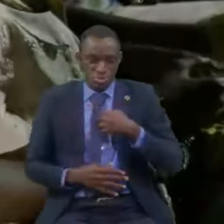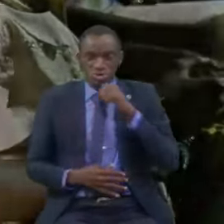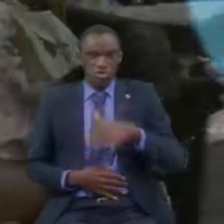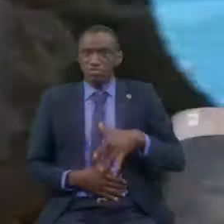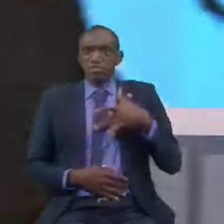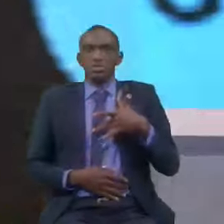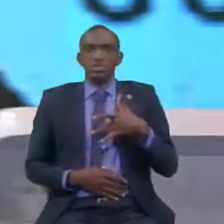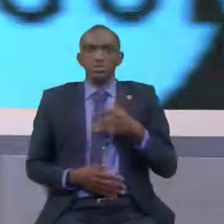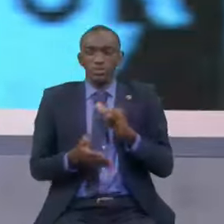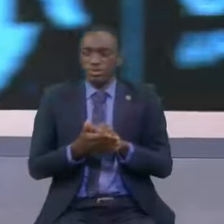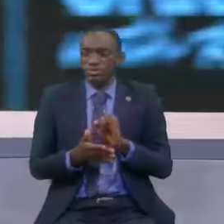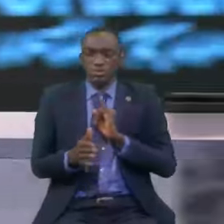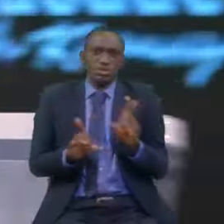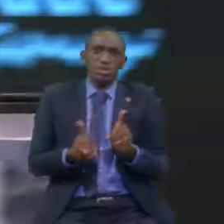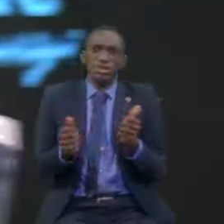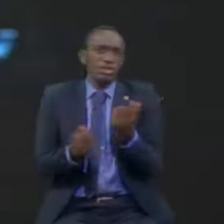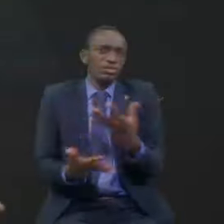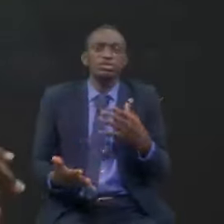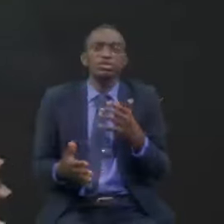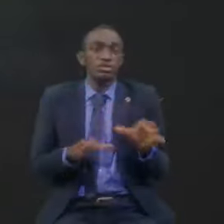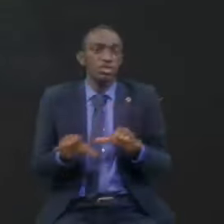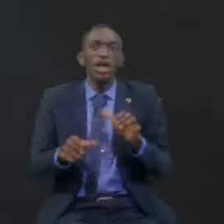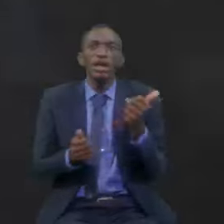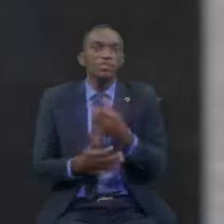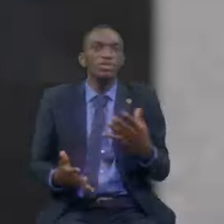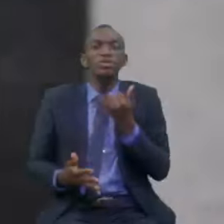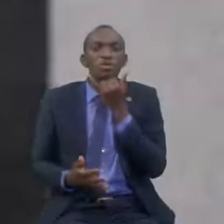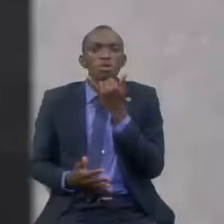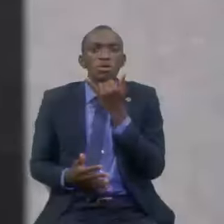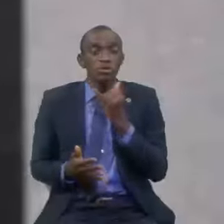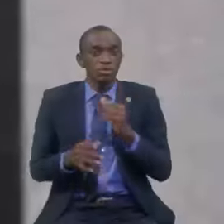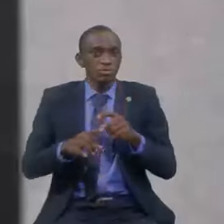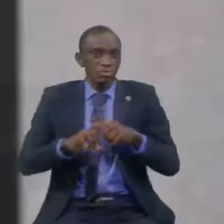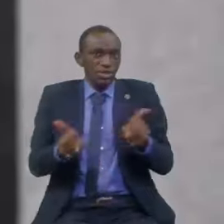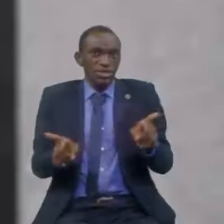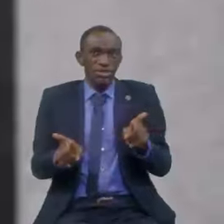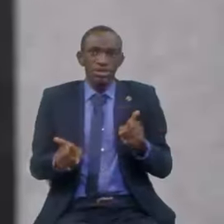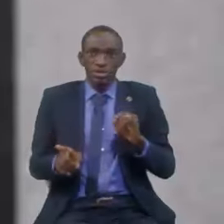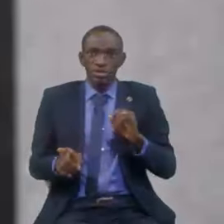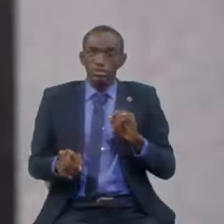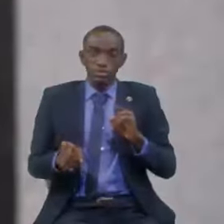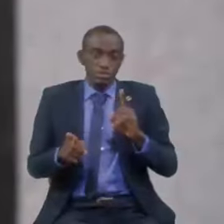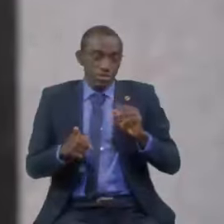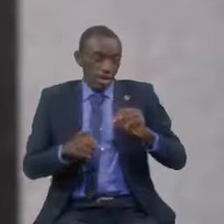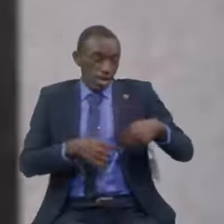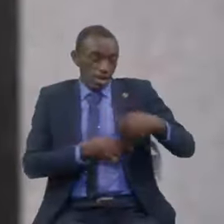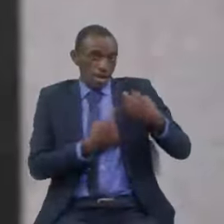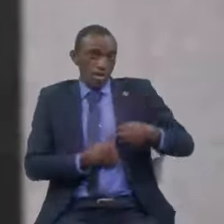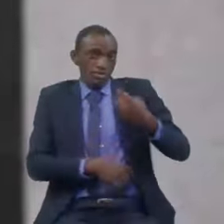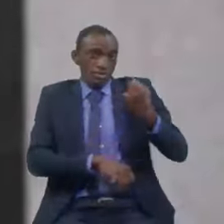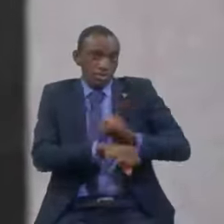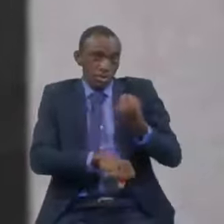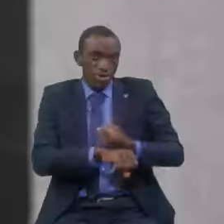wrong. But it takes away that heart that does not feel